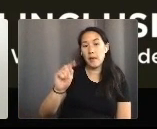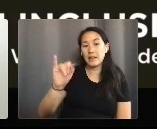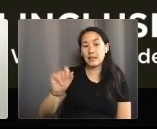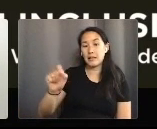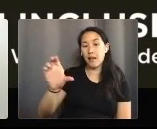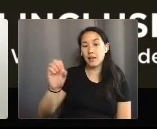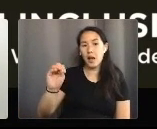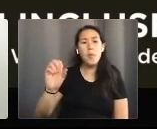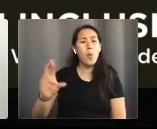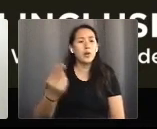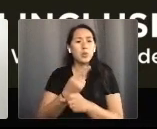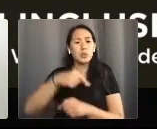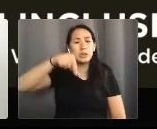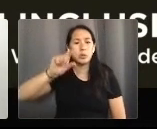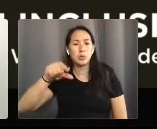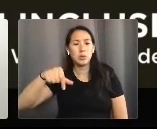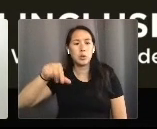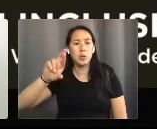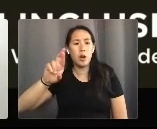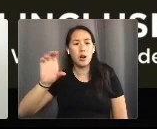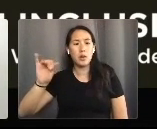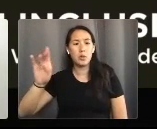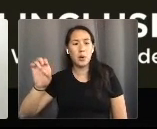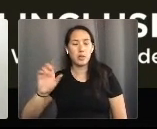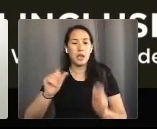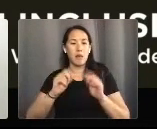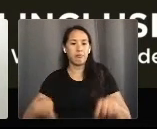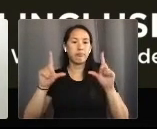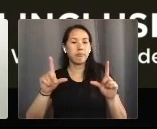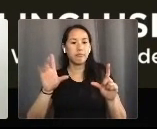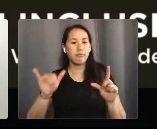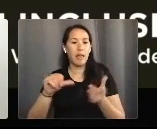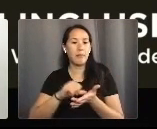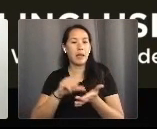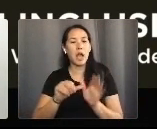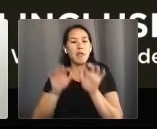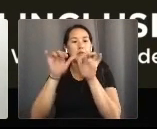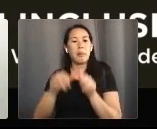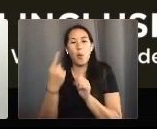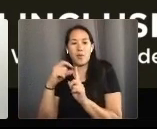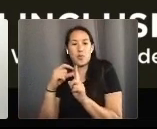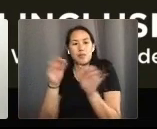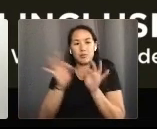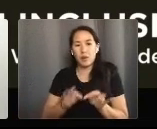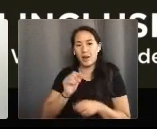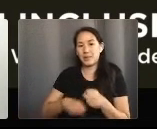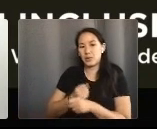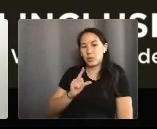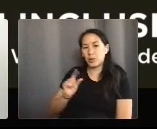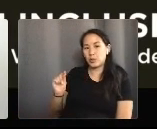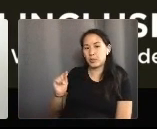here. If that's easier, it should go directly to the page. So 2020 in one word.